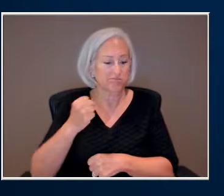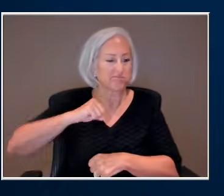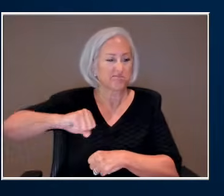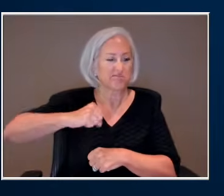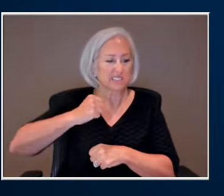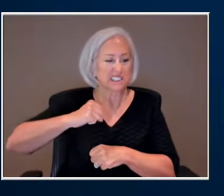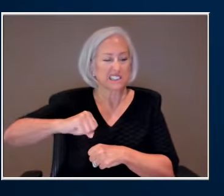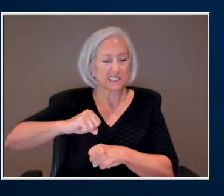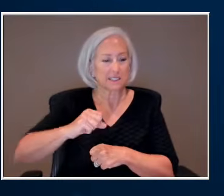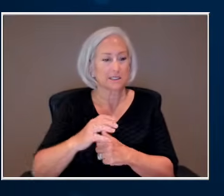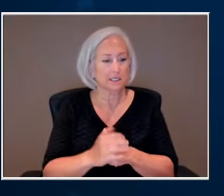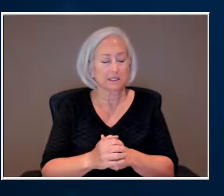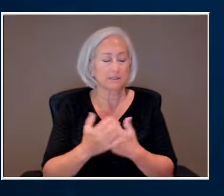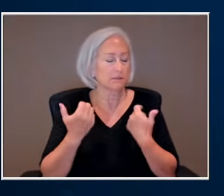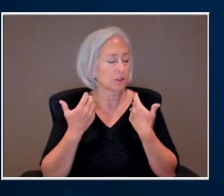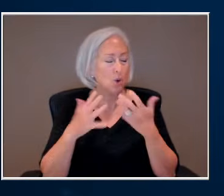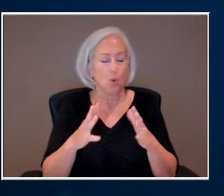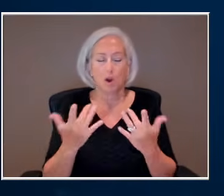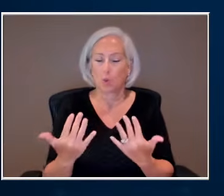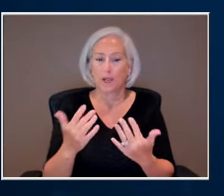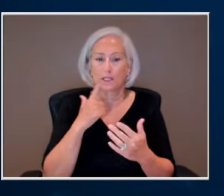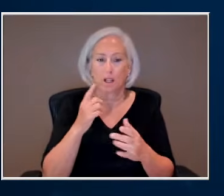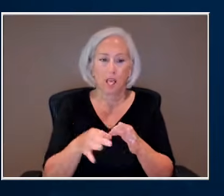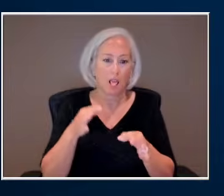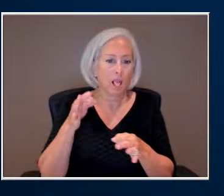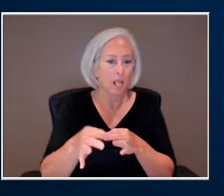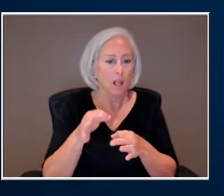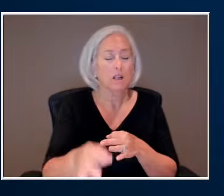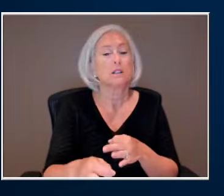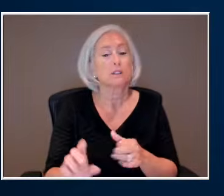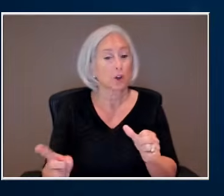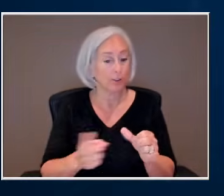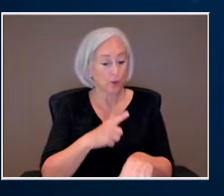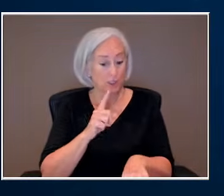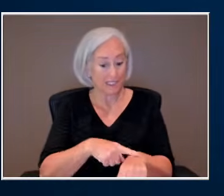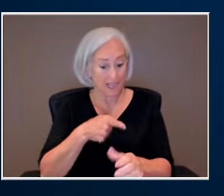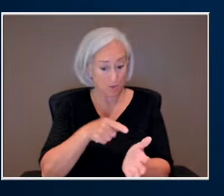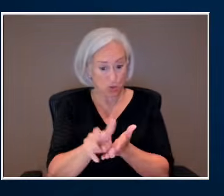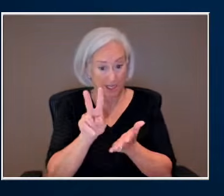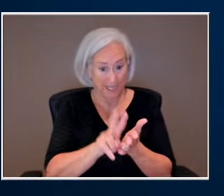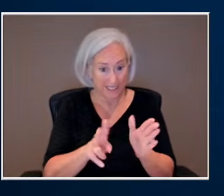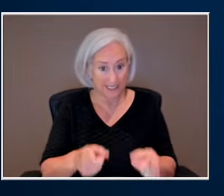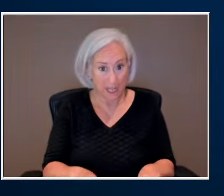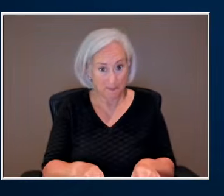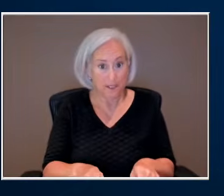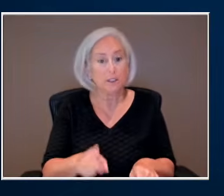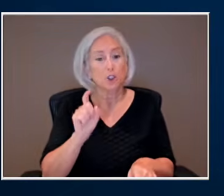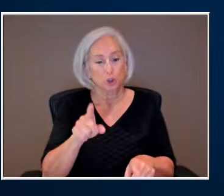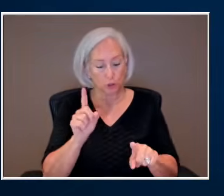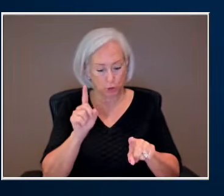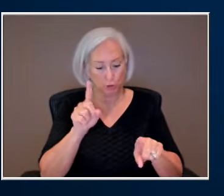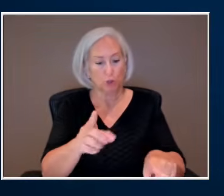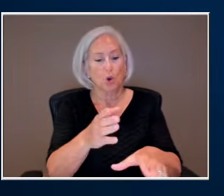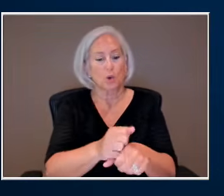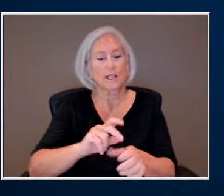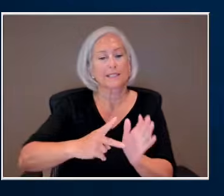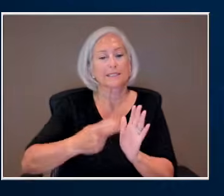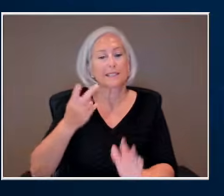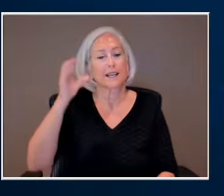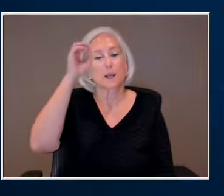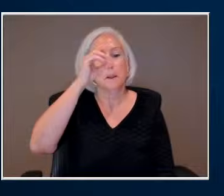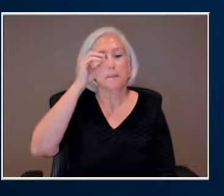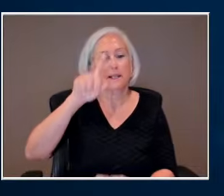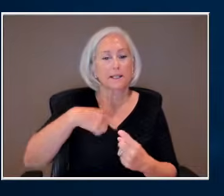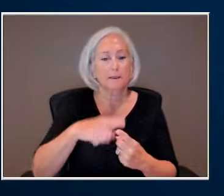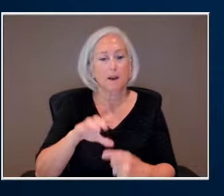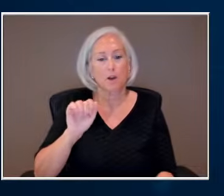wait till it's too late. So first relapse, you want to be seen, at least get an opinion about CAR T by a